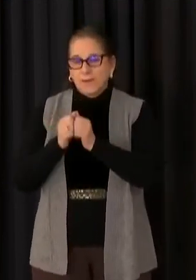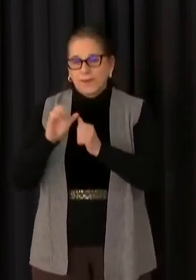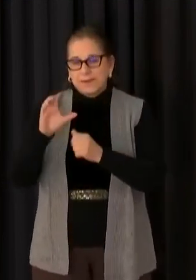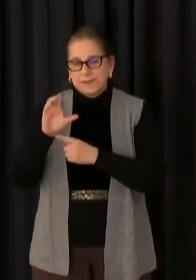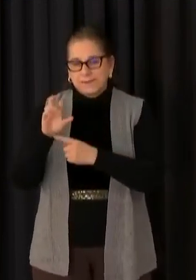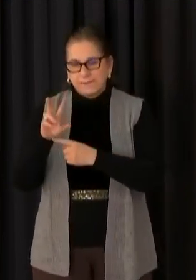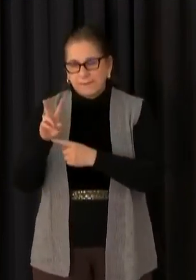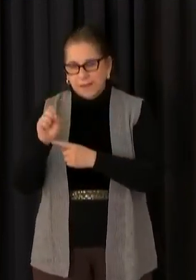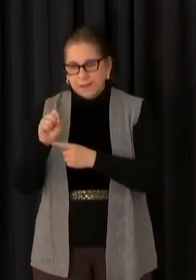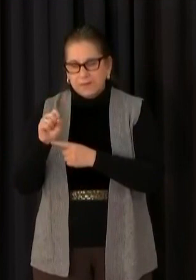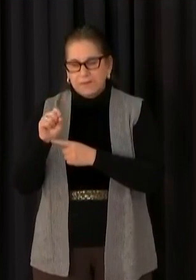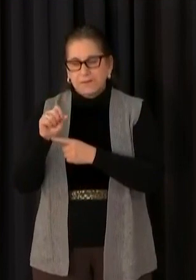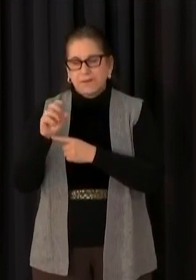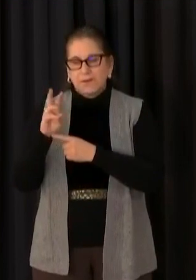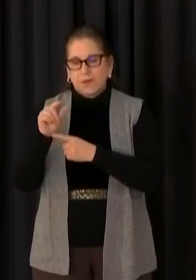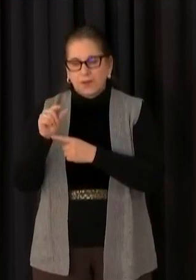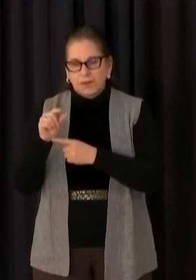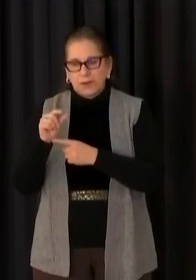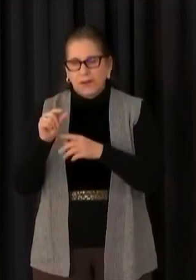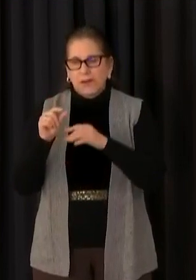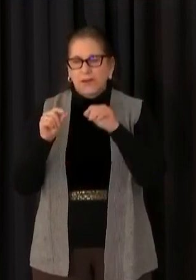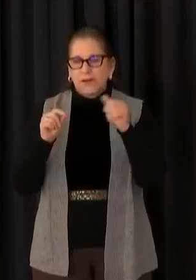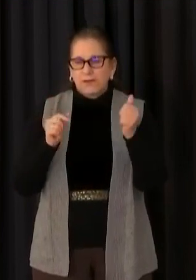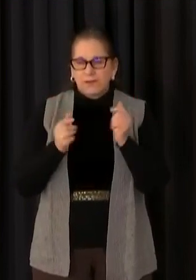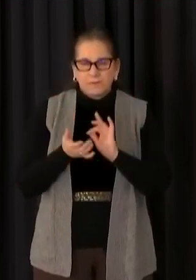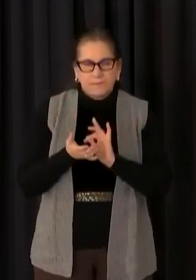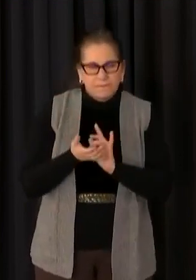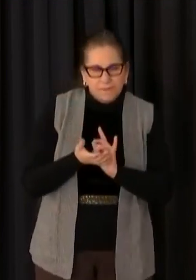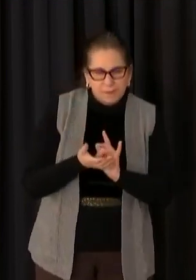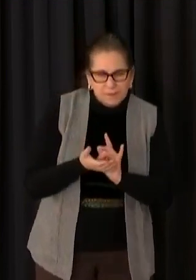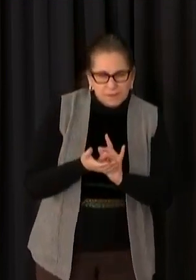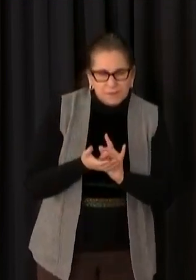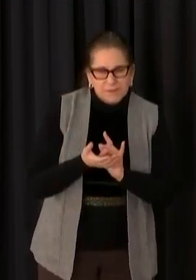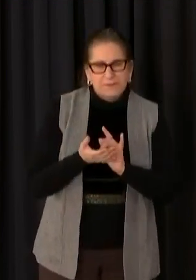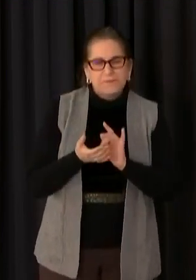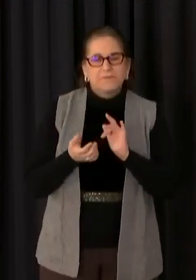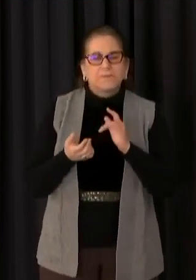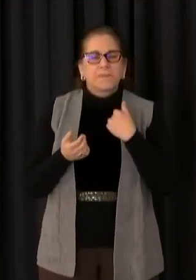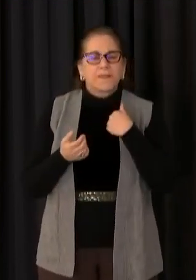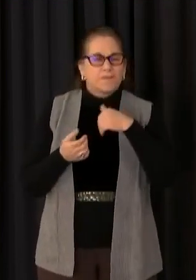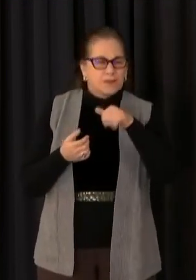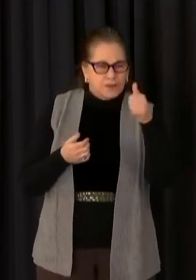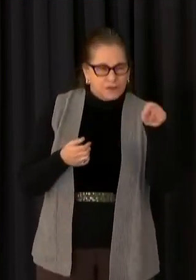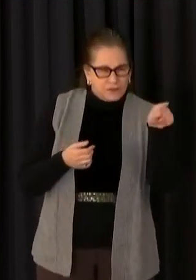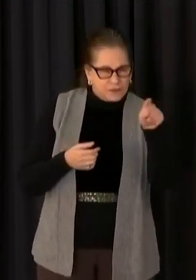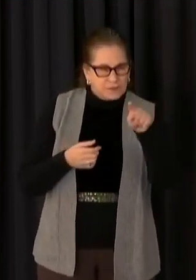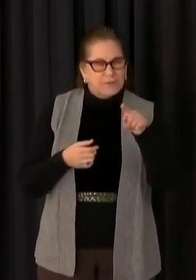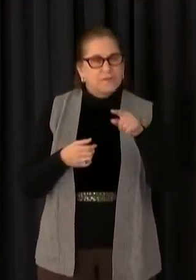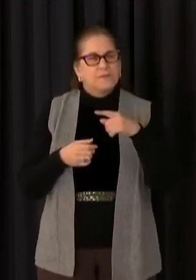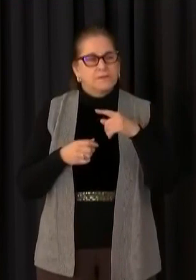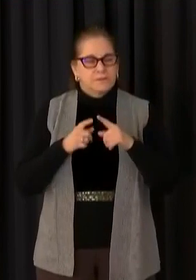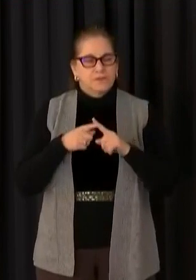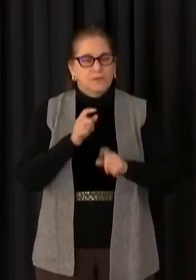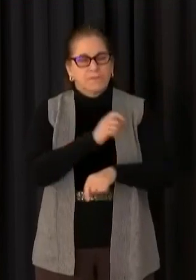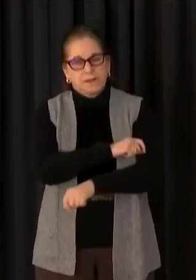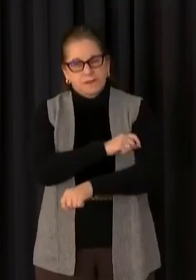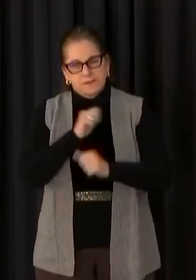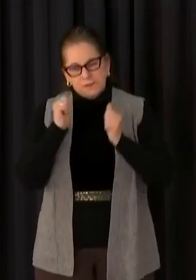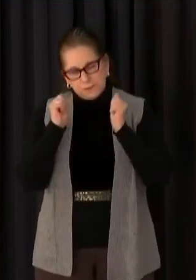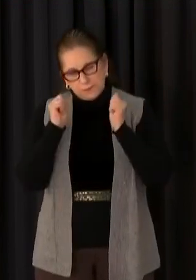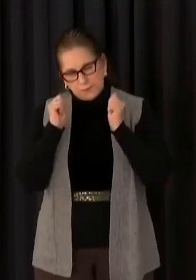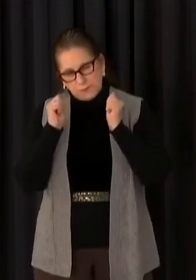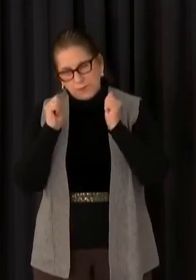third pharmacy that is not in our region, would have their pharmacists vaccinate all of our residents, deal with the scheduling